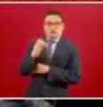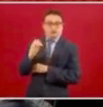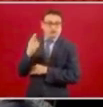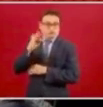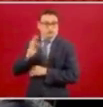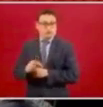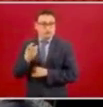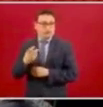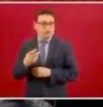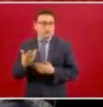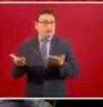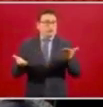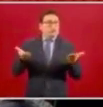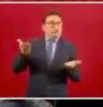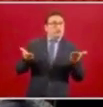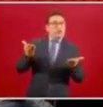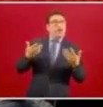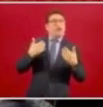0.74 per